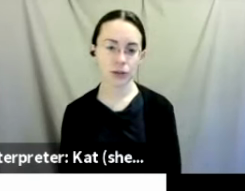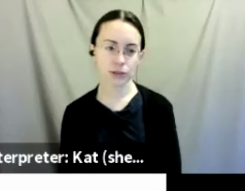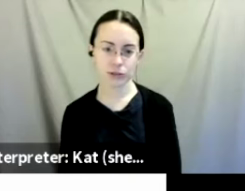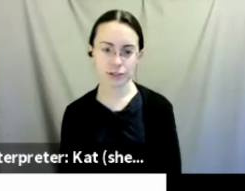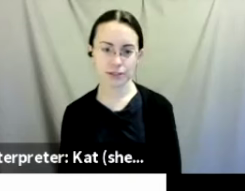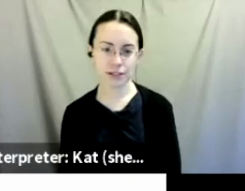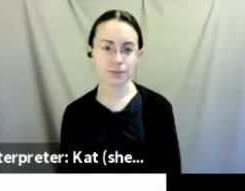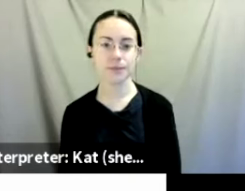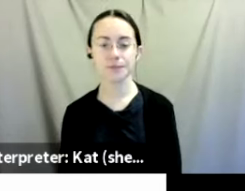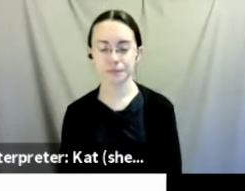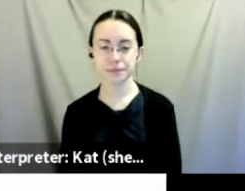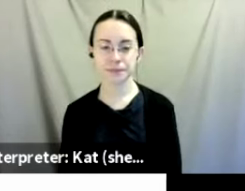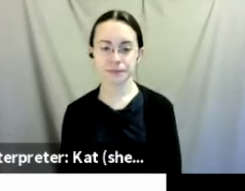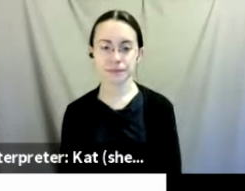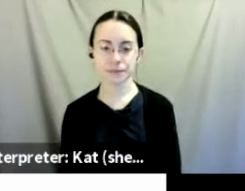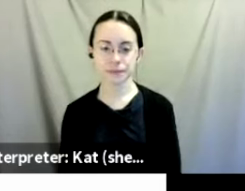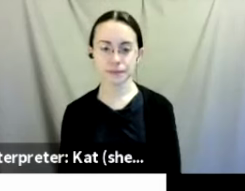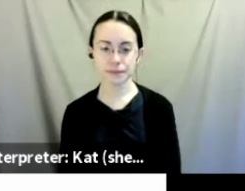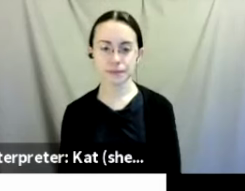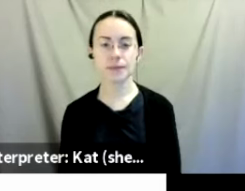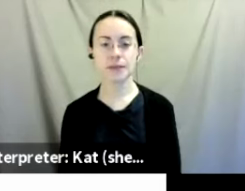sufficient health literacy.